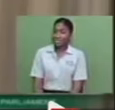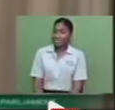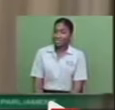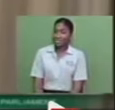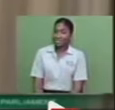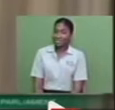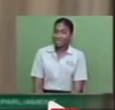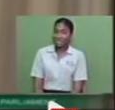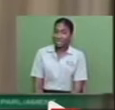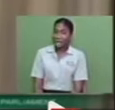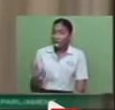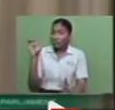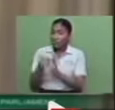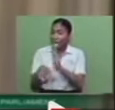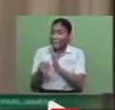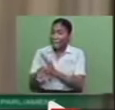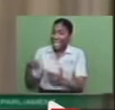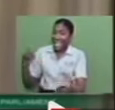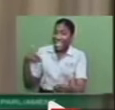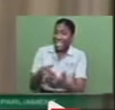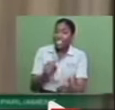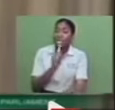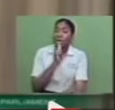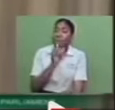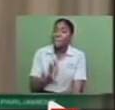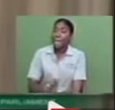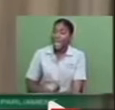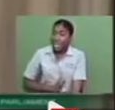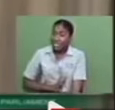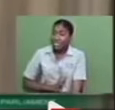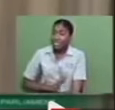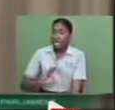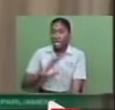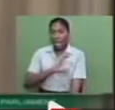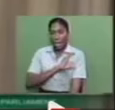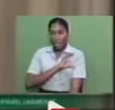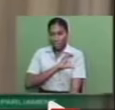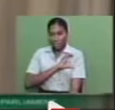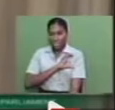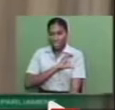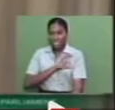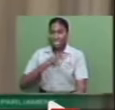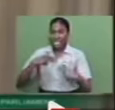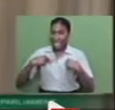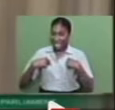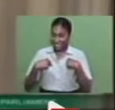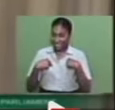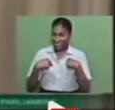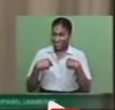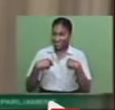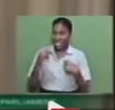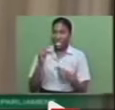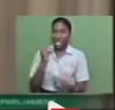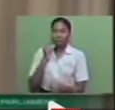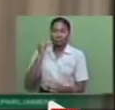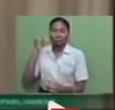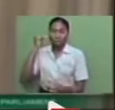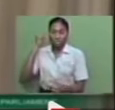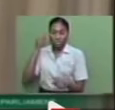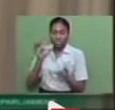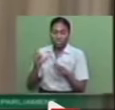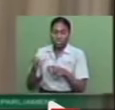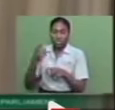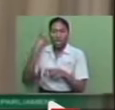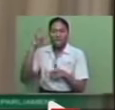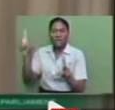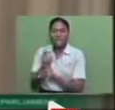against women. TTPS has launched a gender-based violence unit. They've also launched a sexual